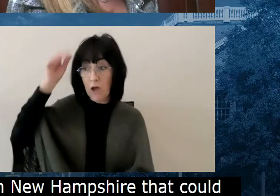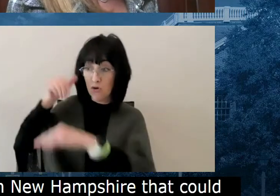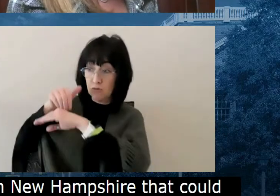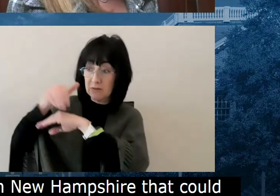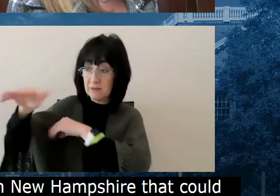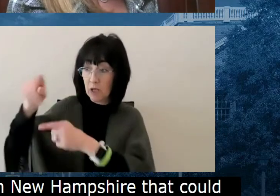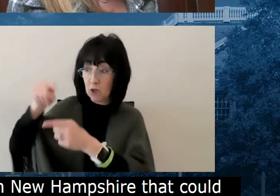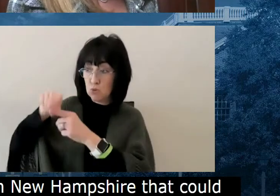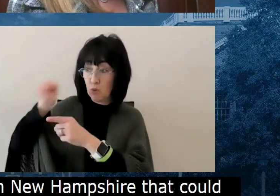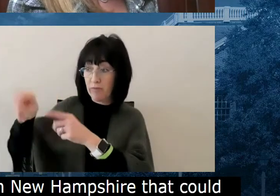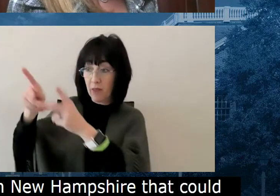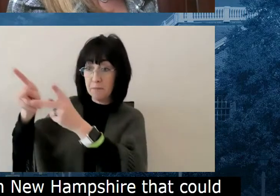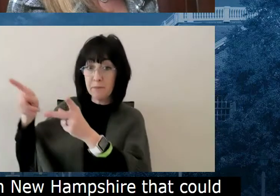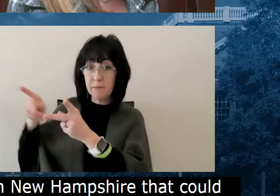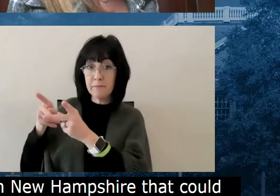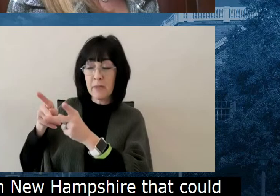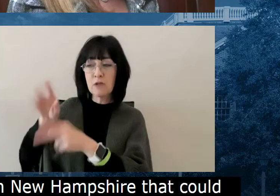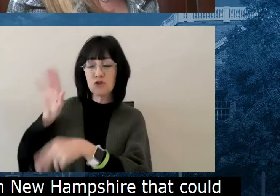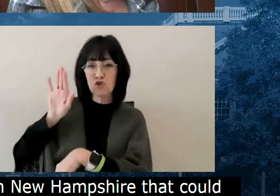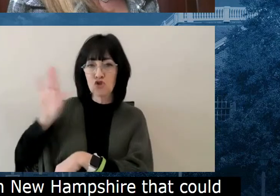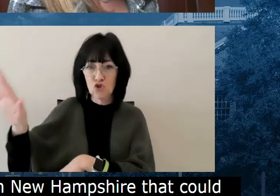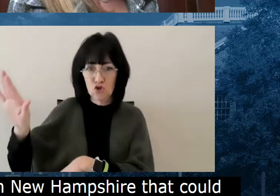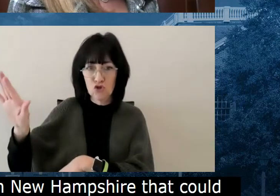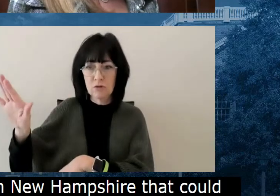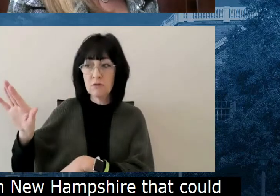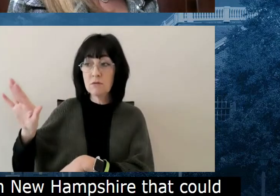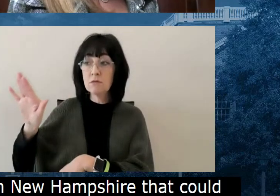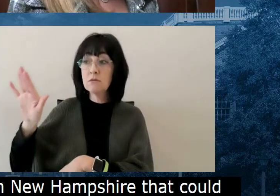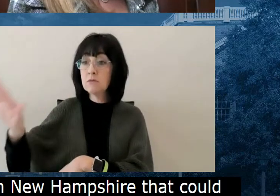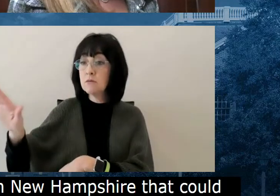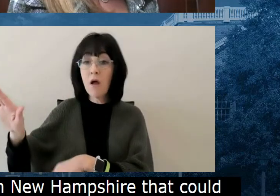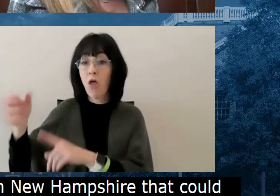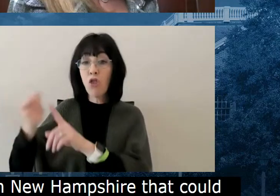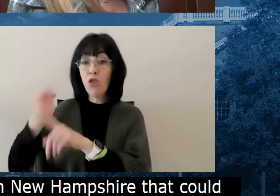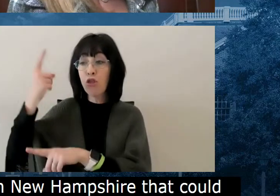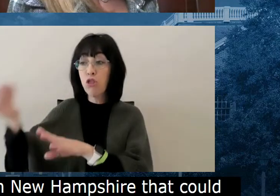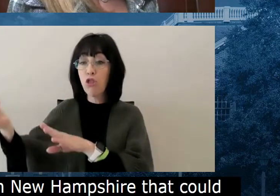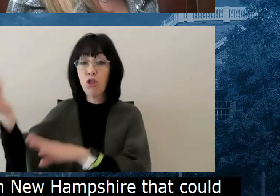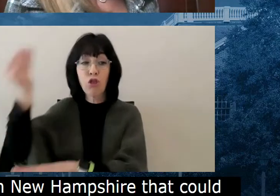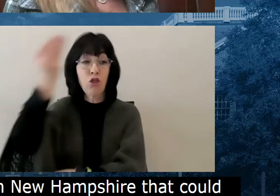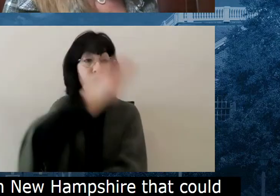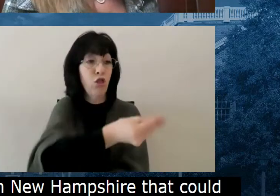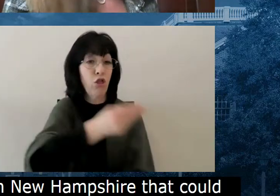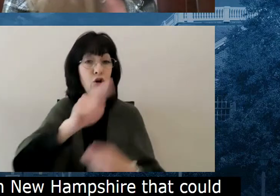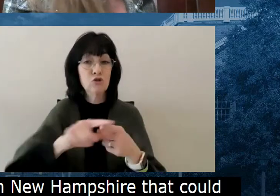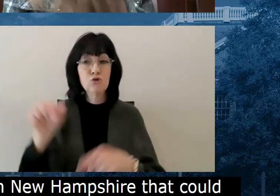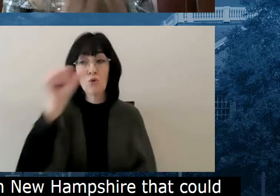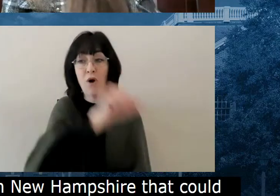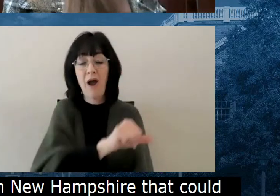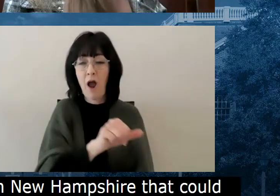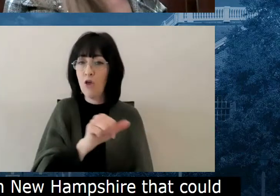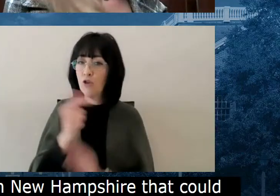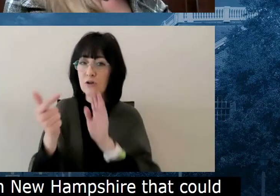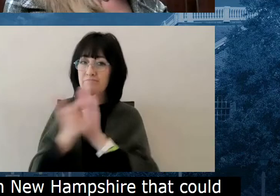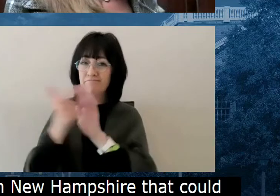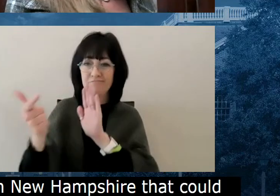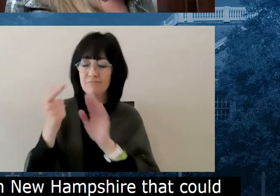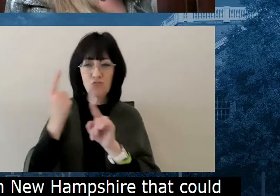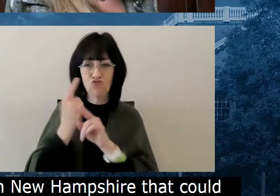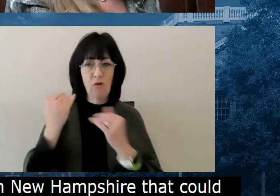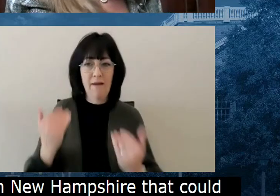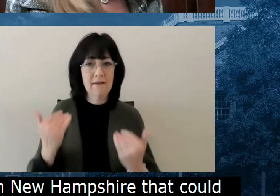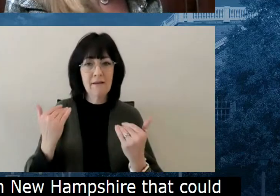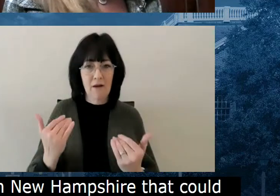are interested in seeing unused vaccines that are allocated to pharmacies through the federal government to Delaware be